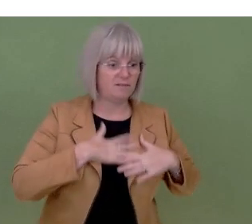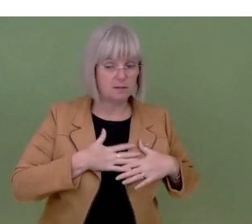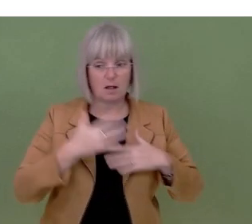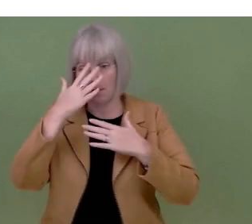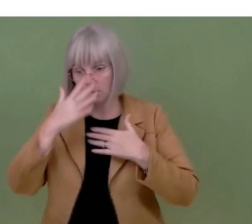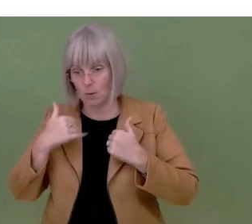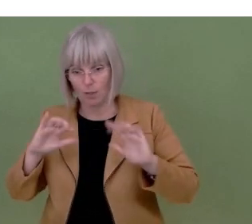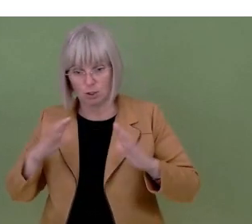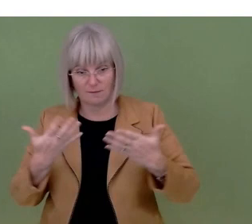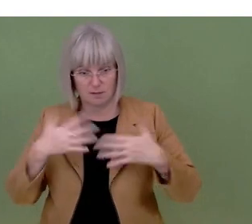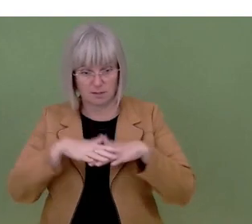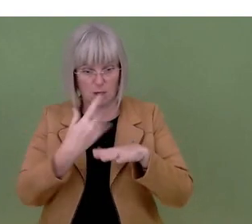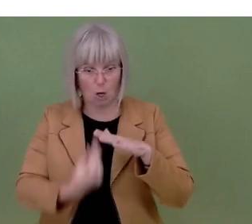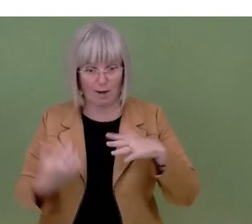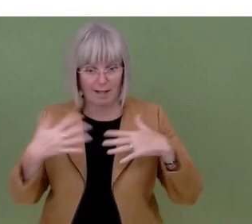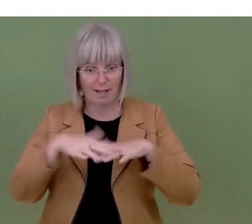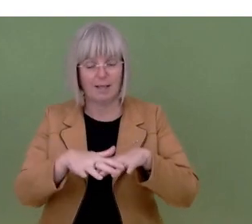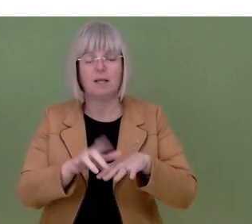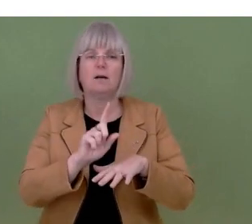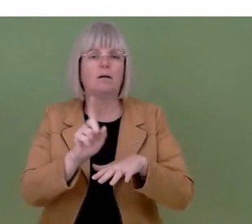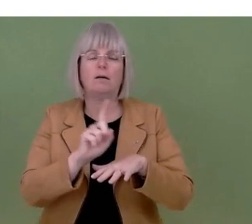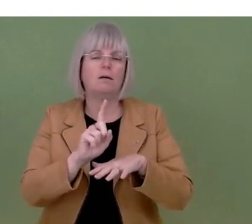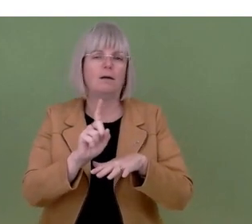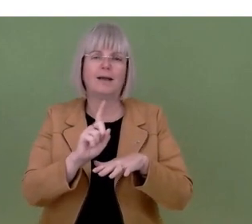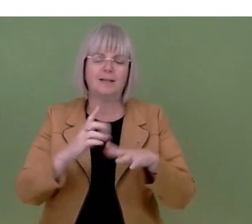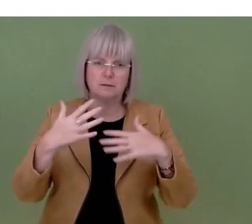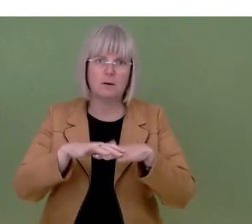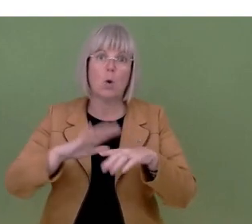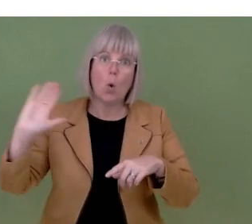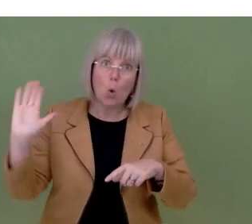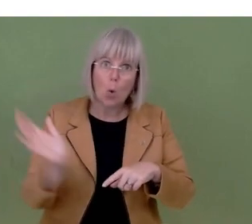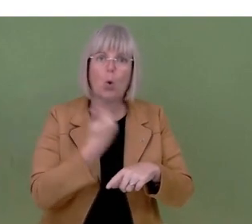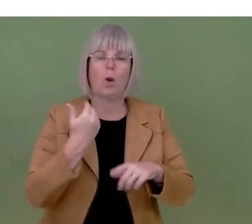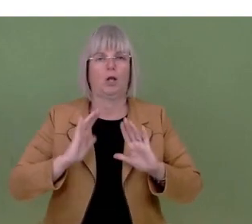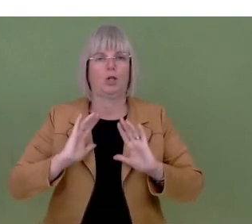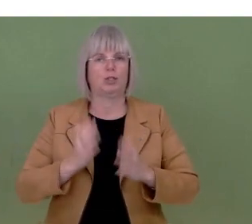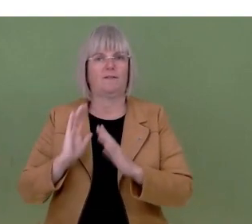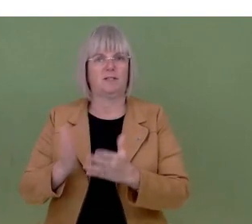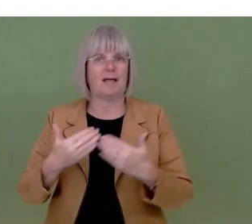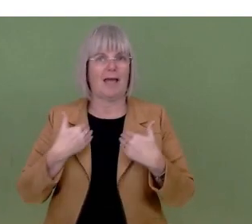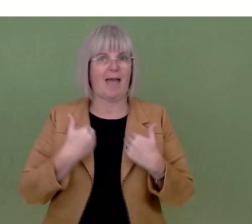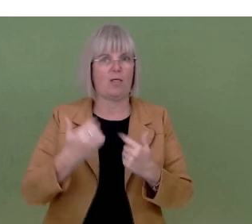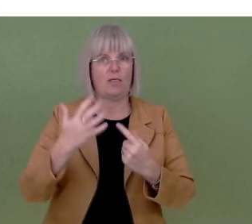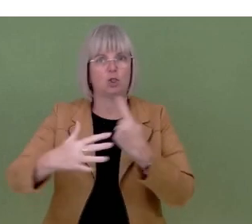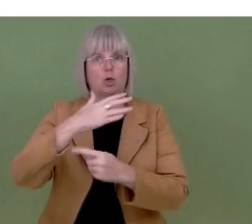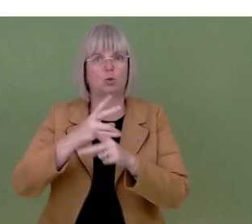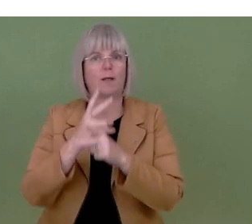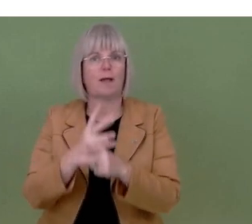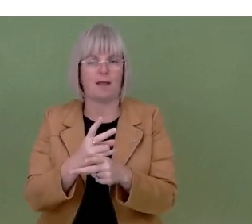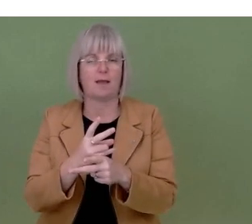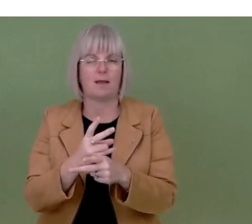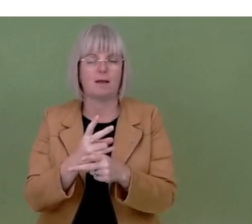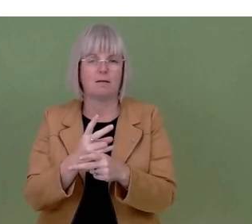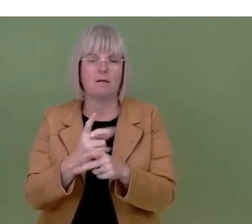integrating all services involved in health and social care, as Alison said, making all care